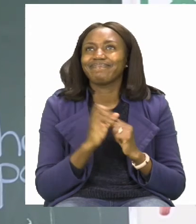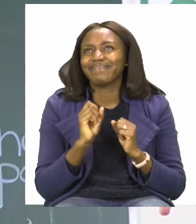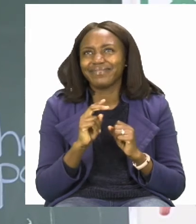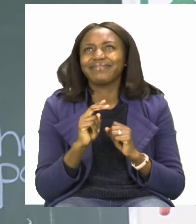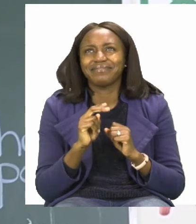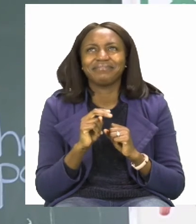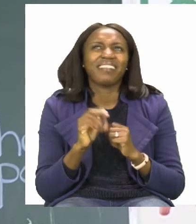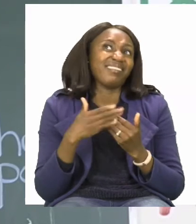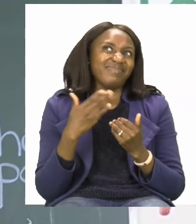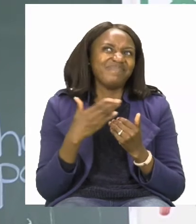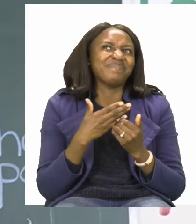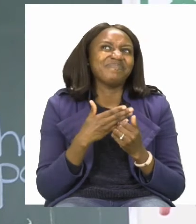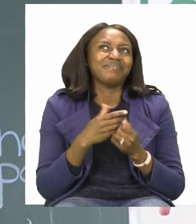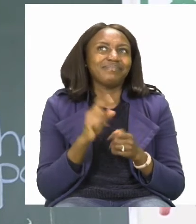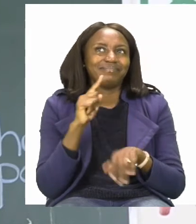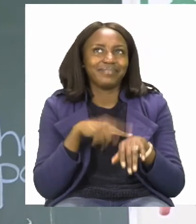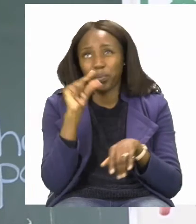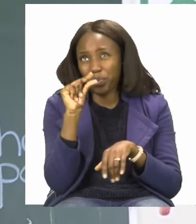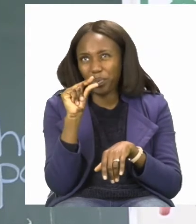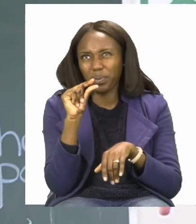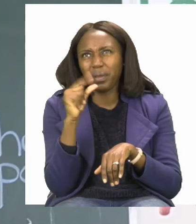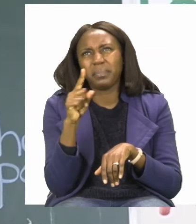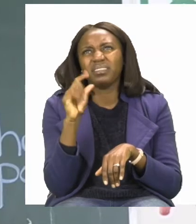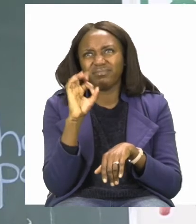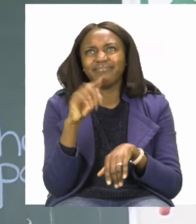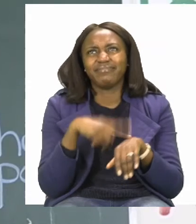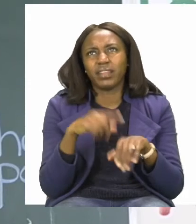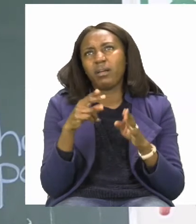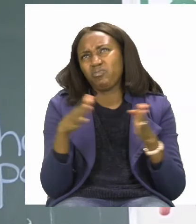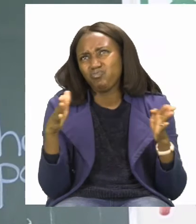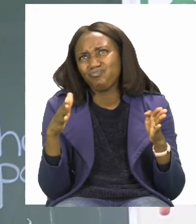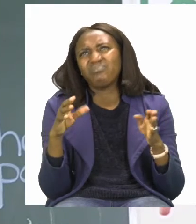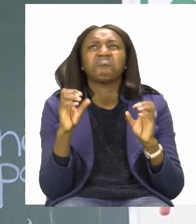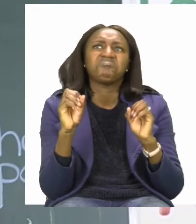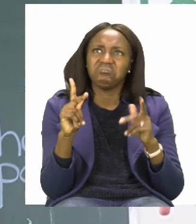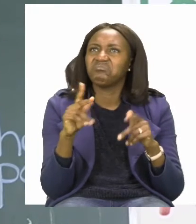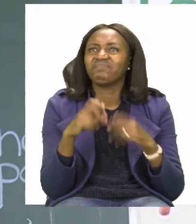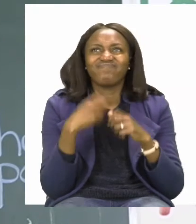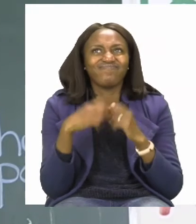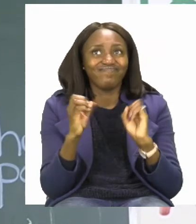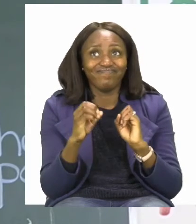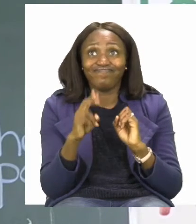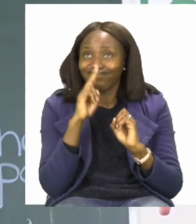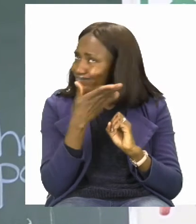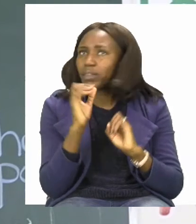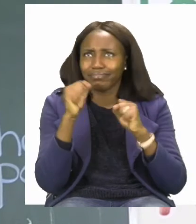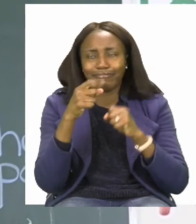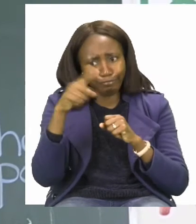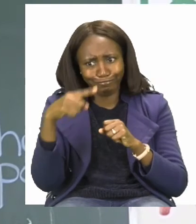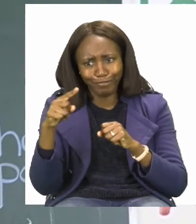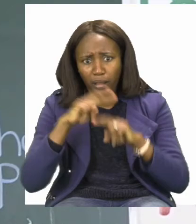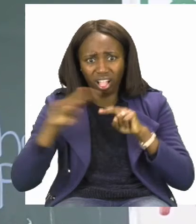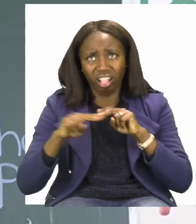too much time, and if it does, that's okay too. It's better to make sure that your answers are correct than to rush and